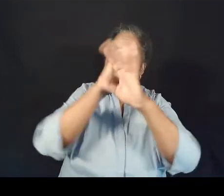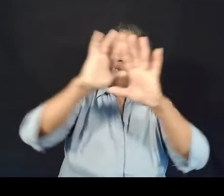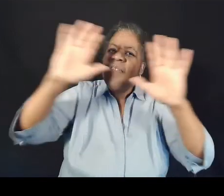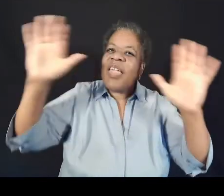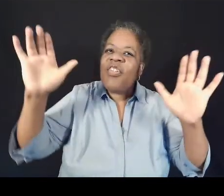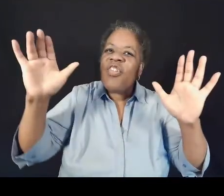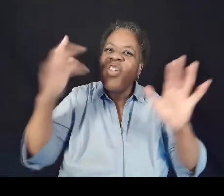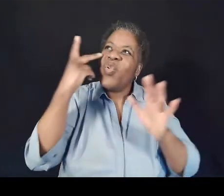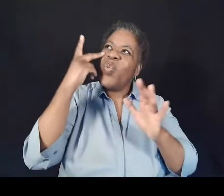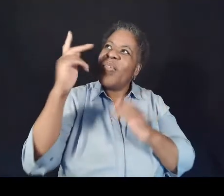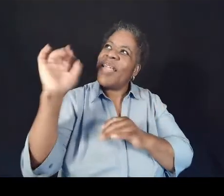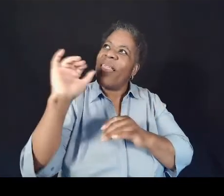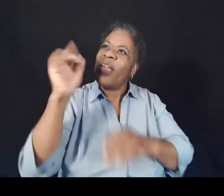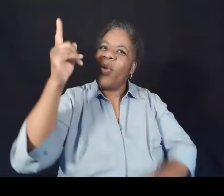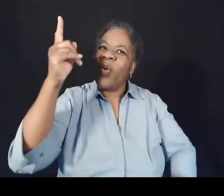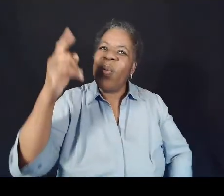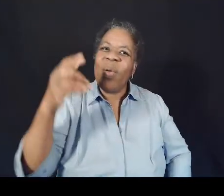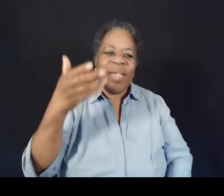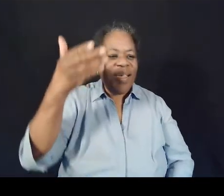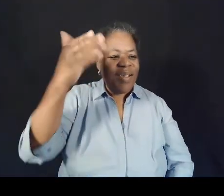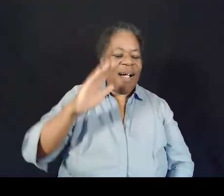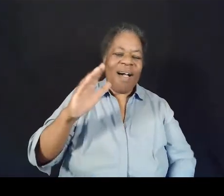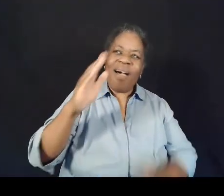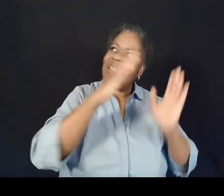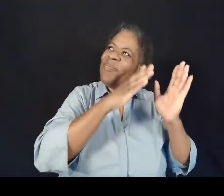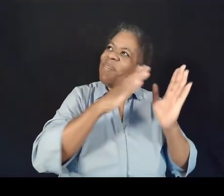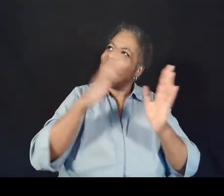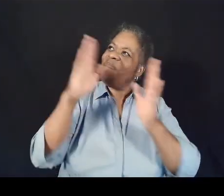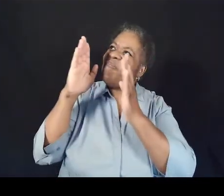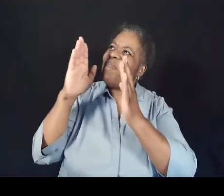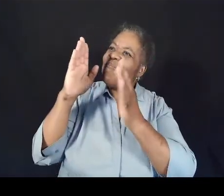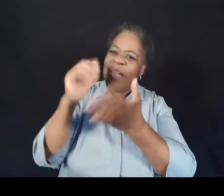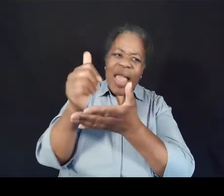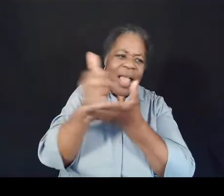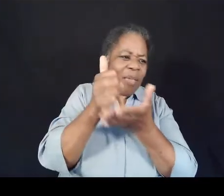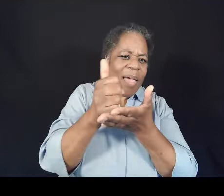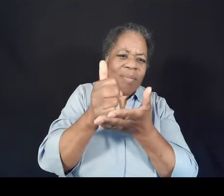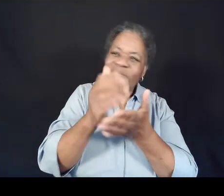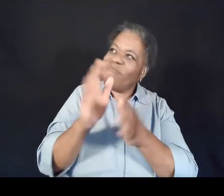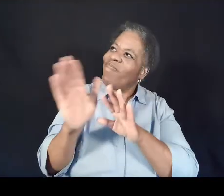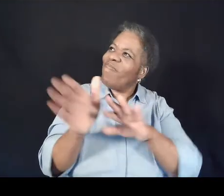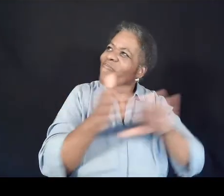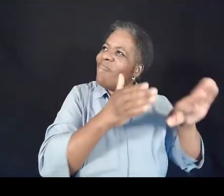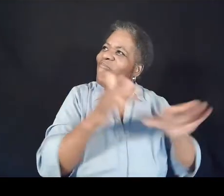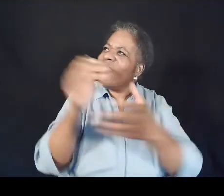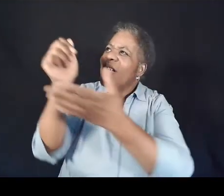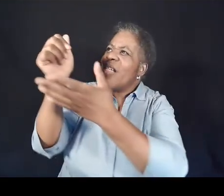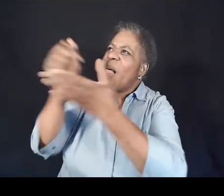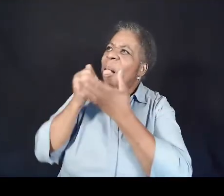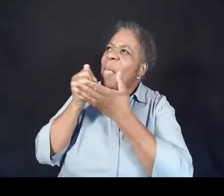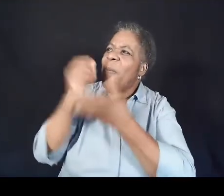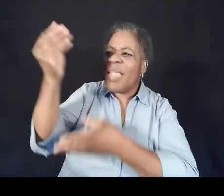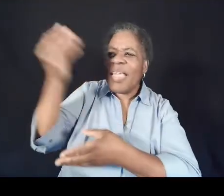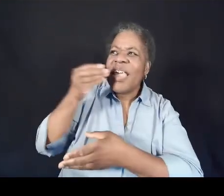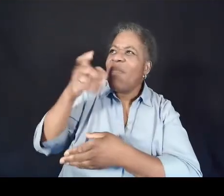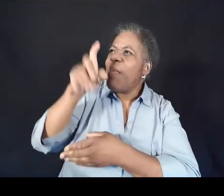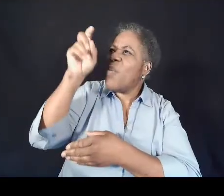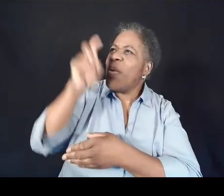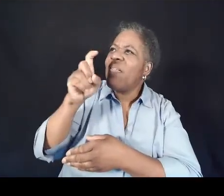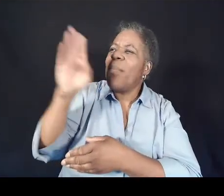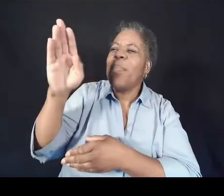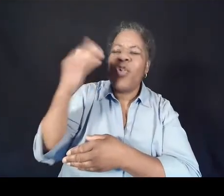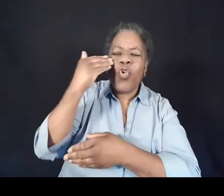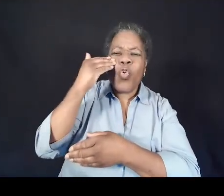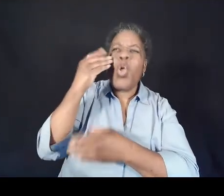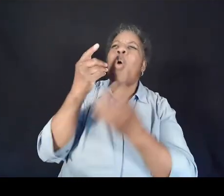do. God, I look to you. You're where my help comes from. Give me wisdom. You know just what to